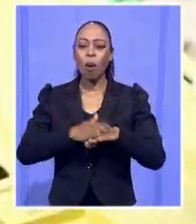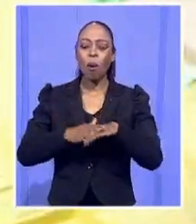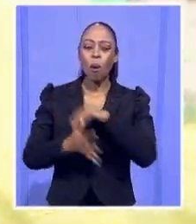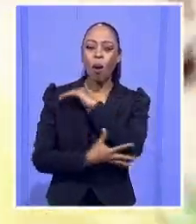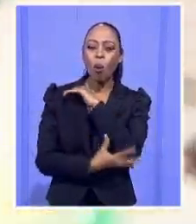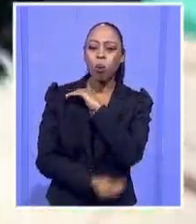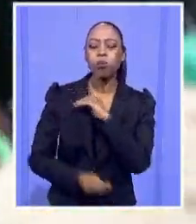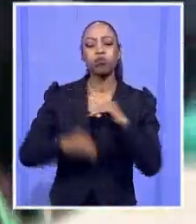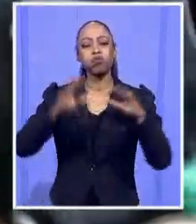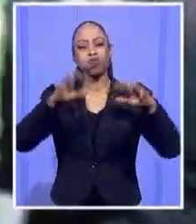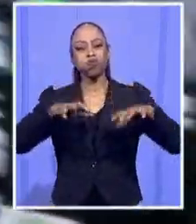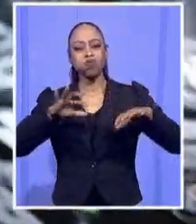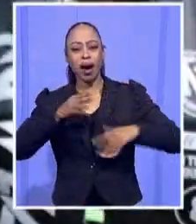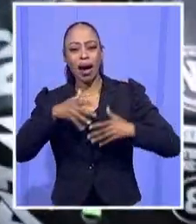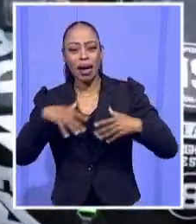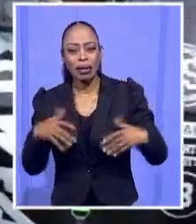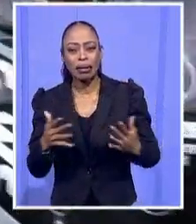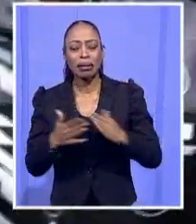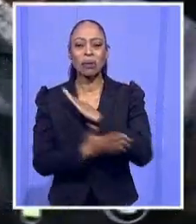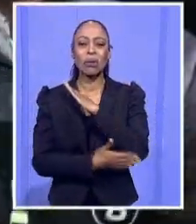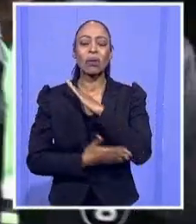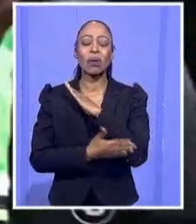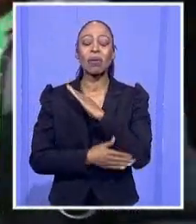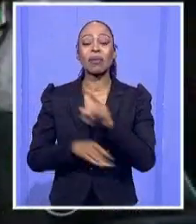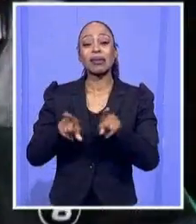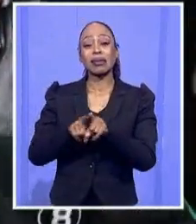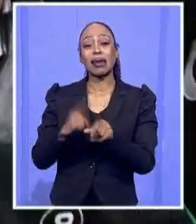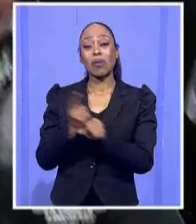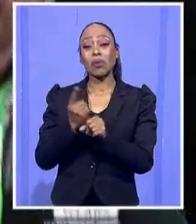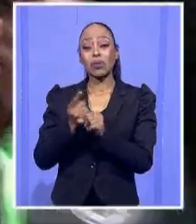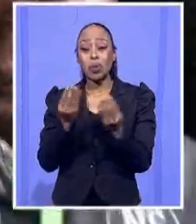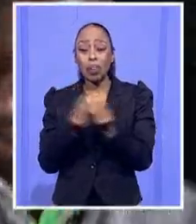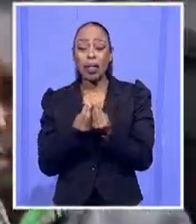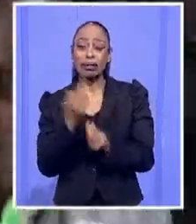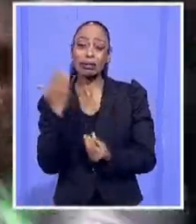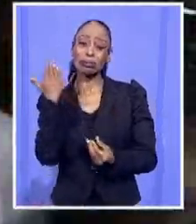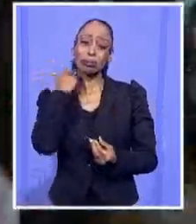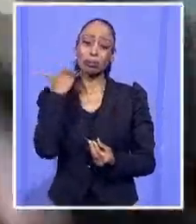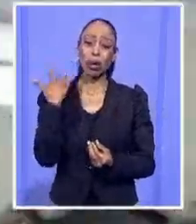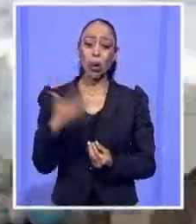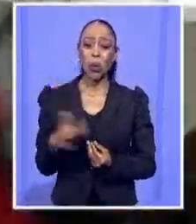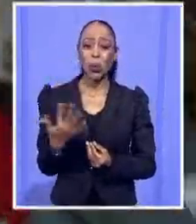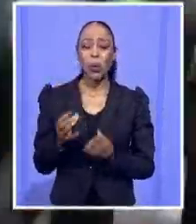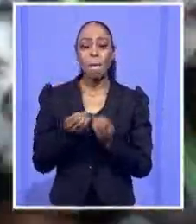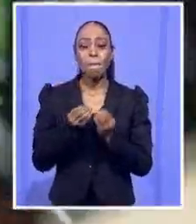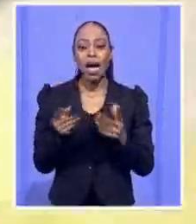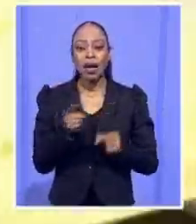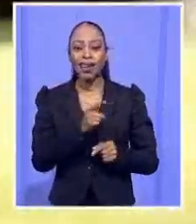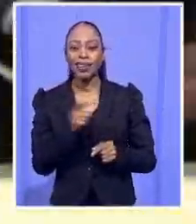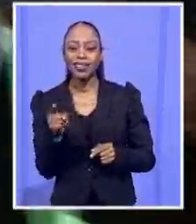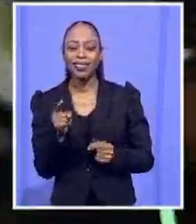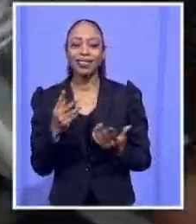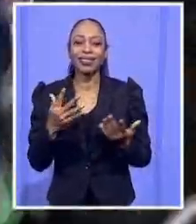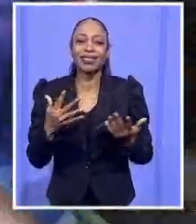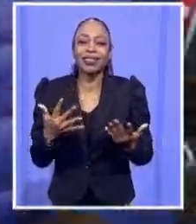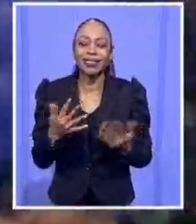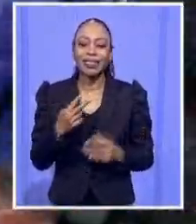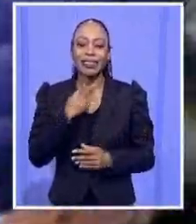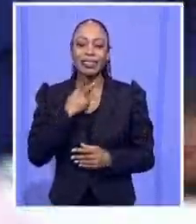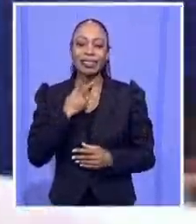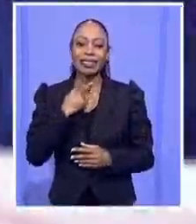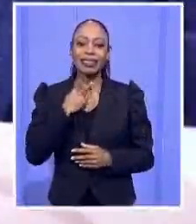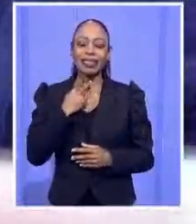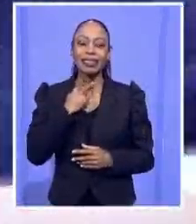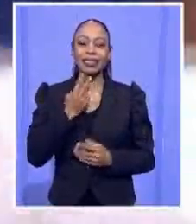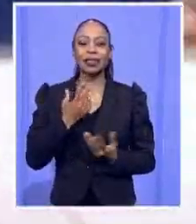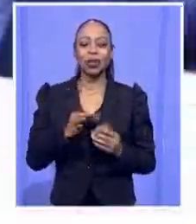country ongoing now. There is also the high cost of living. So very many people are not able to put 3 square meals on the table.